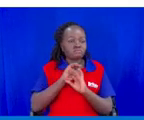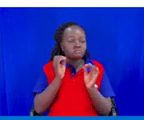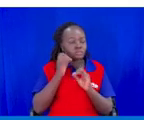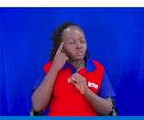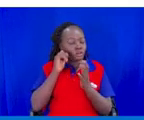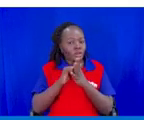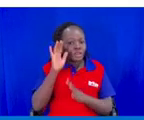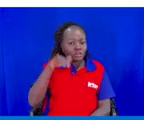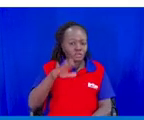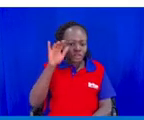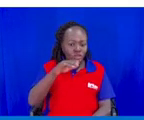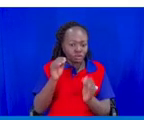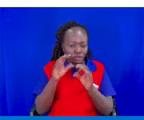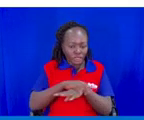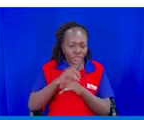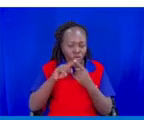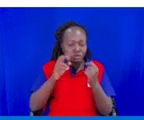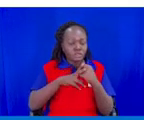above 7.5%.